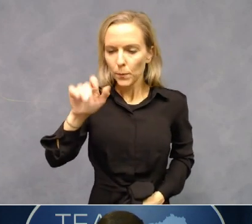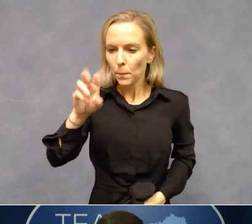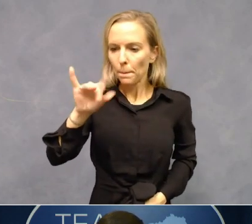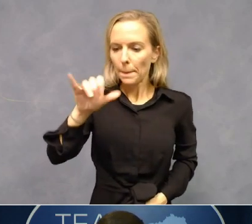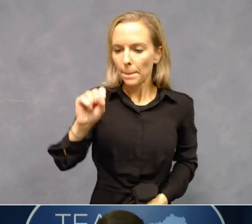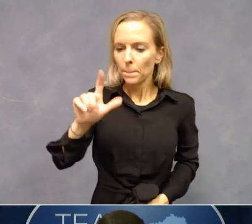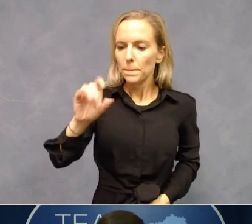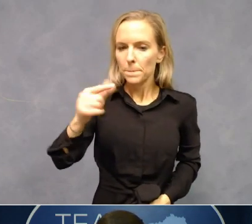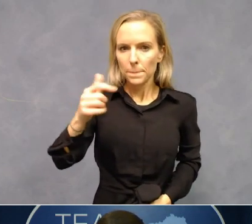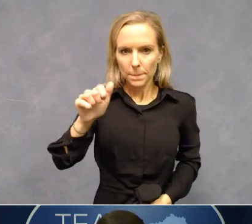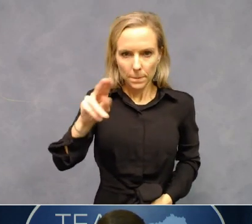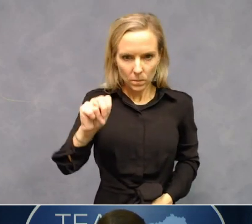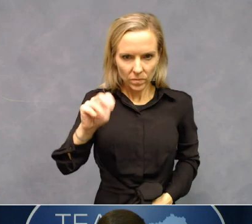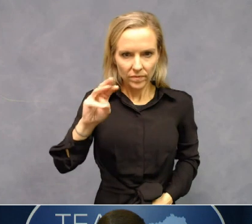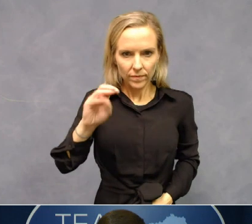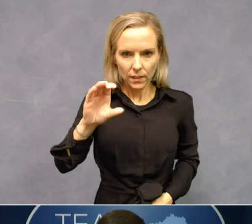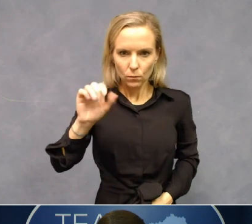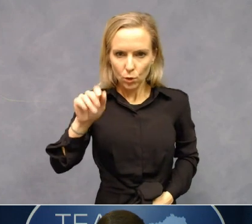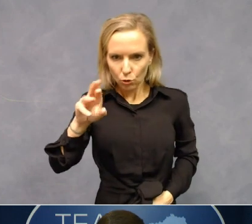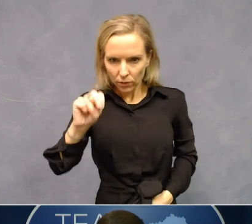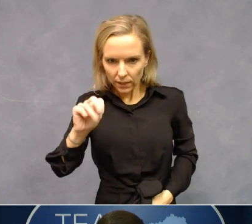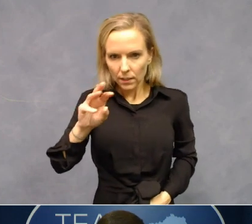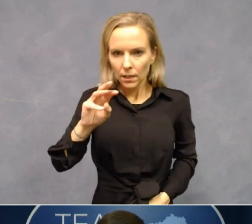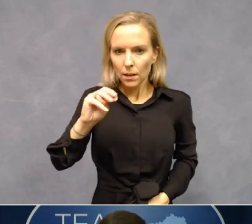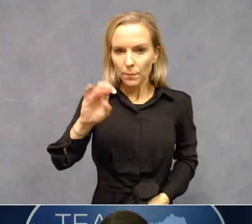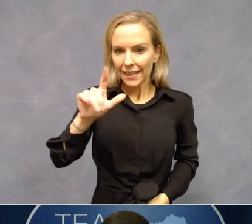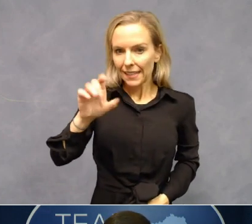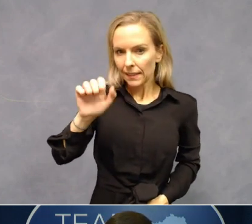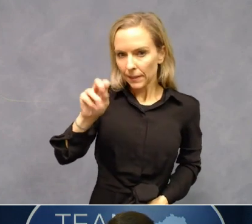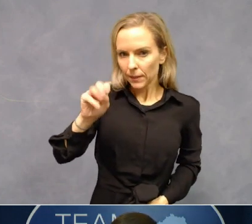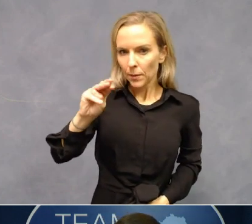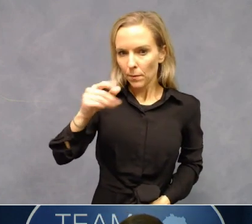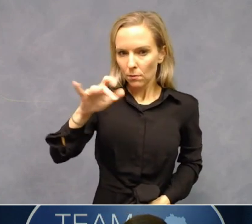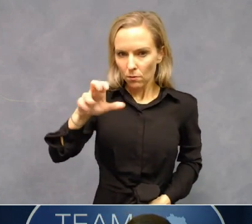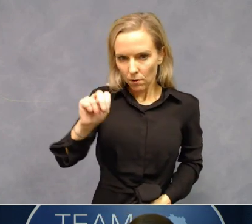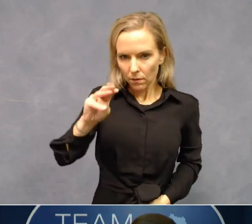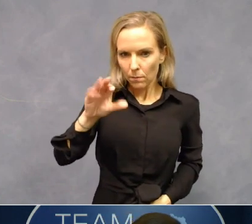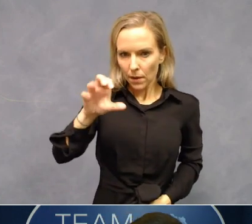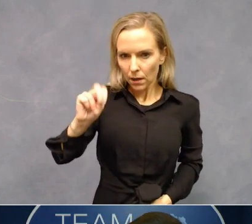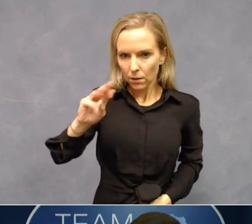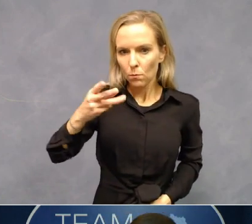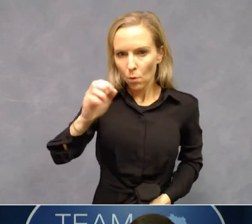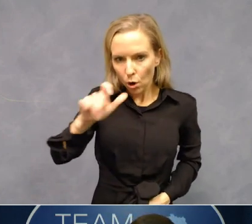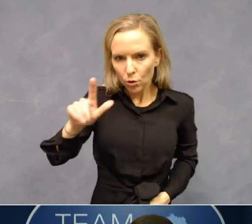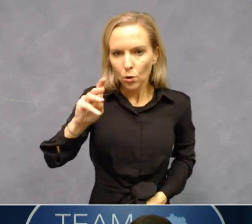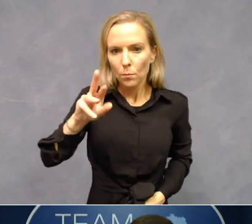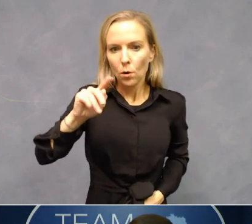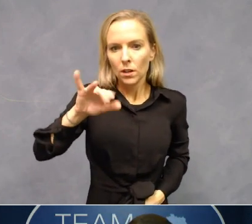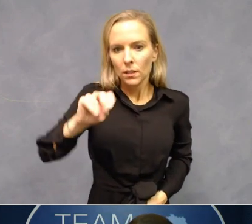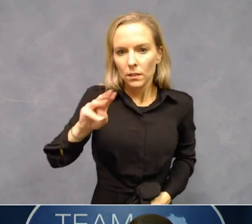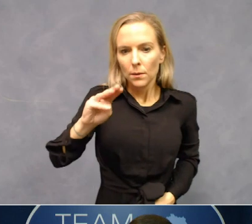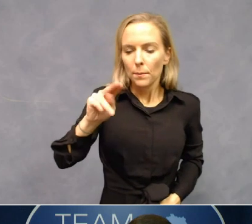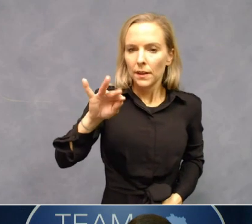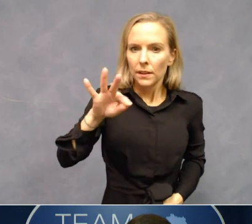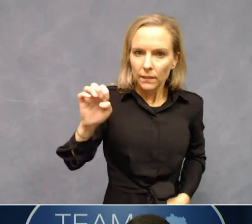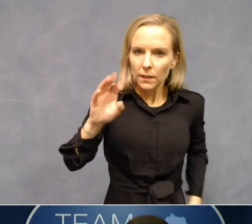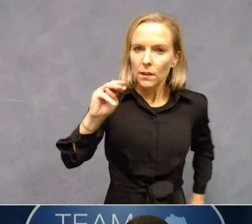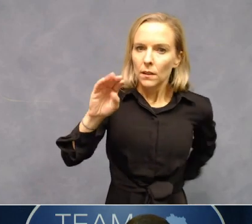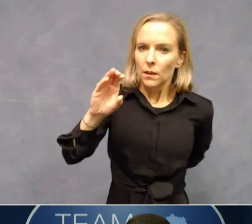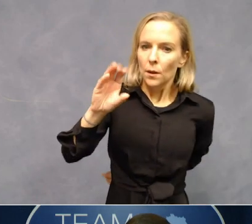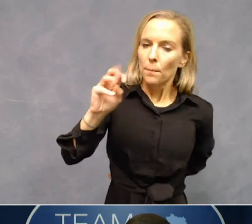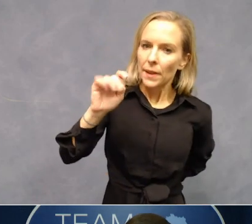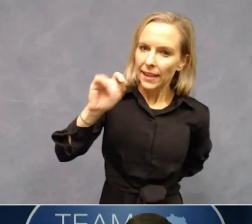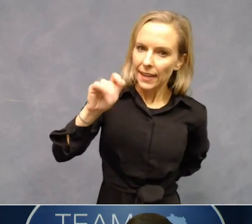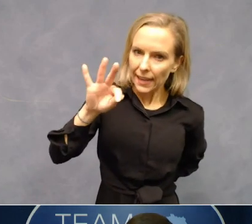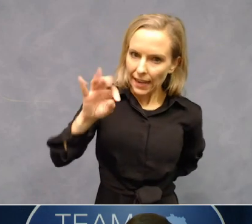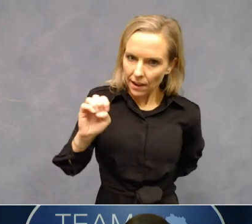Logan, McCracken, McLean, McGoffin, Marion, Marshall, Martin, Menifee, Metcalf, Monroe,